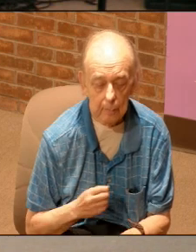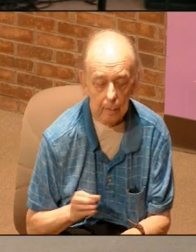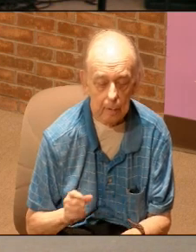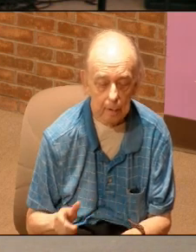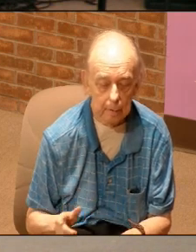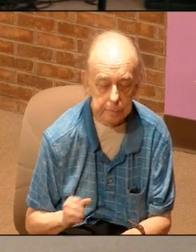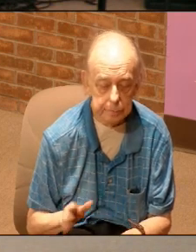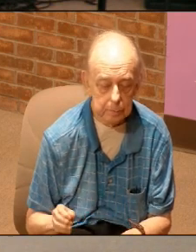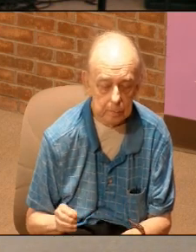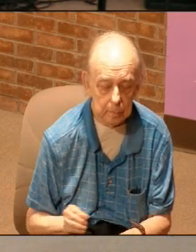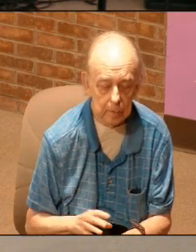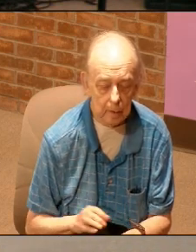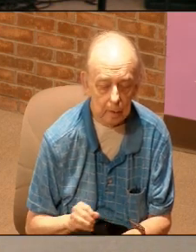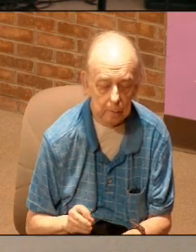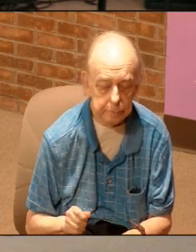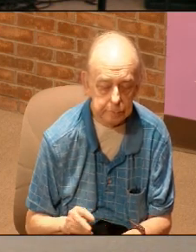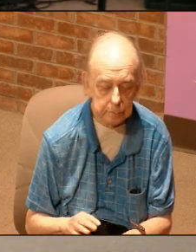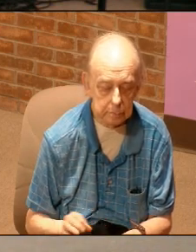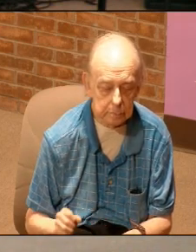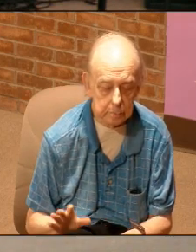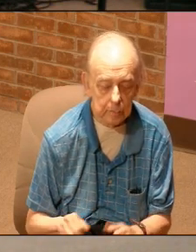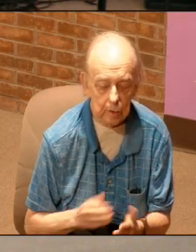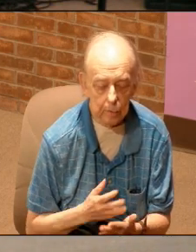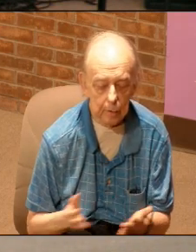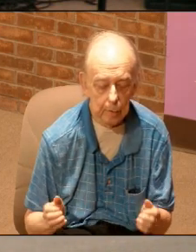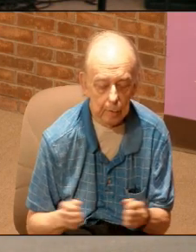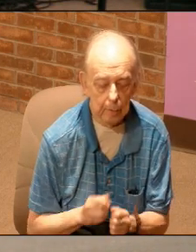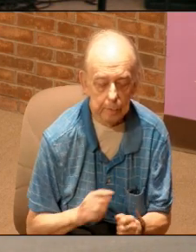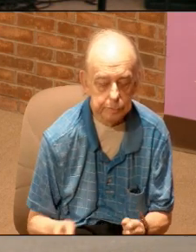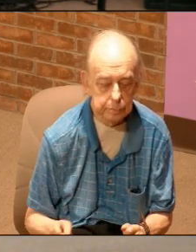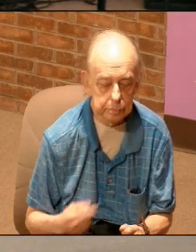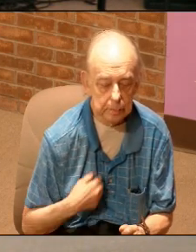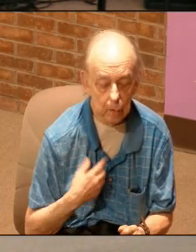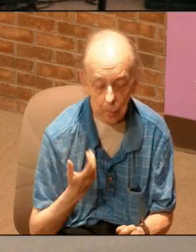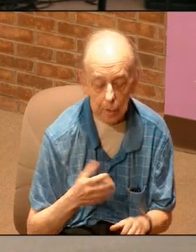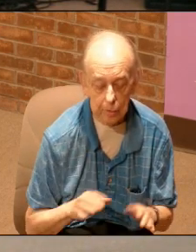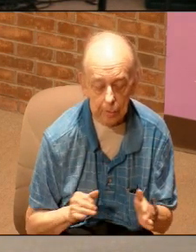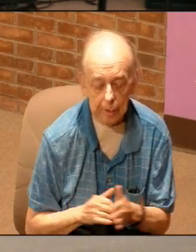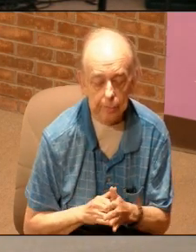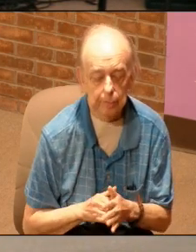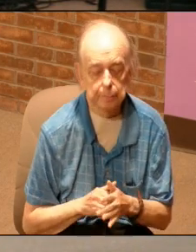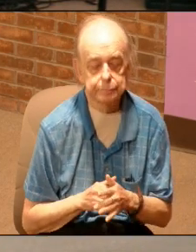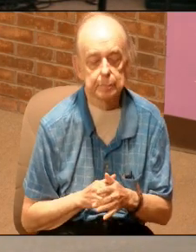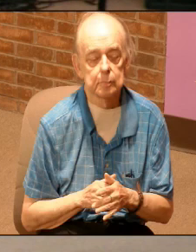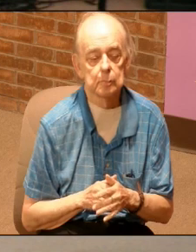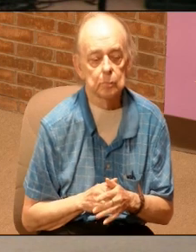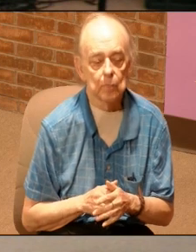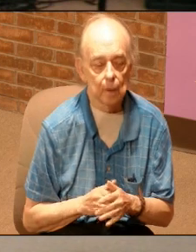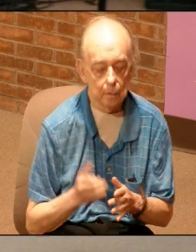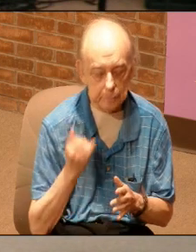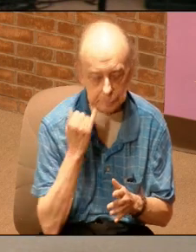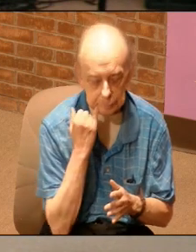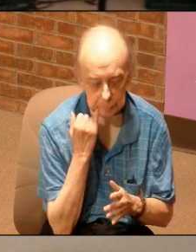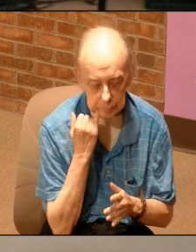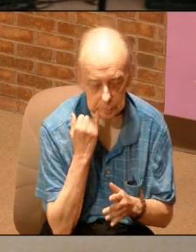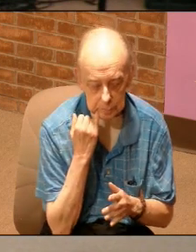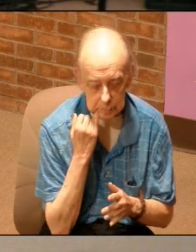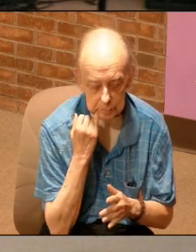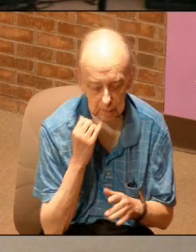if I could take these dominoes and if I could do something with them, here's what I could do. If they're